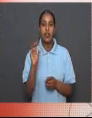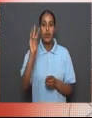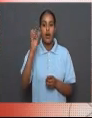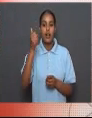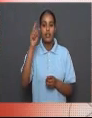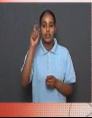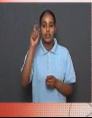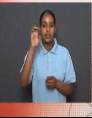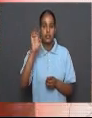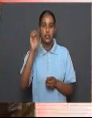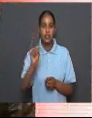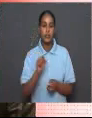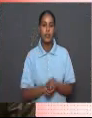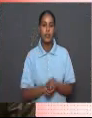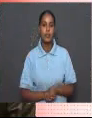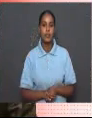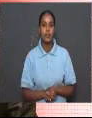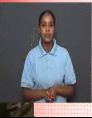waxes.